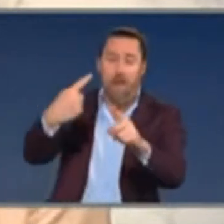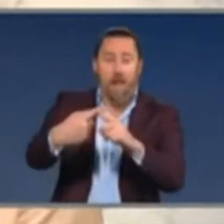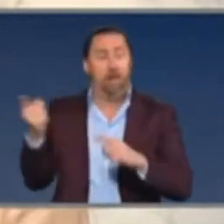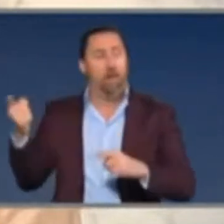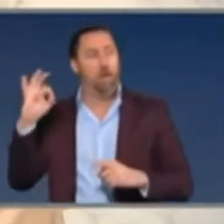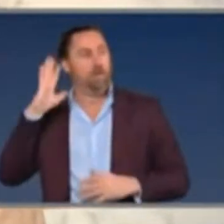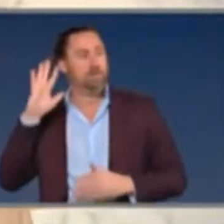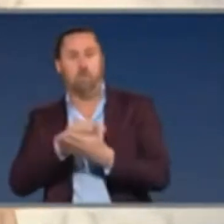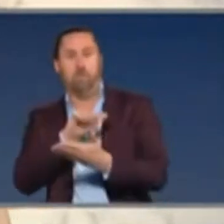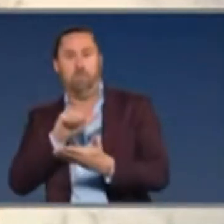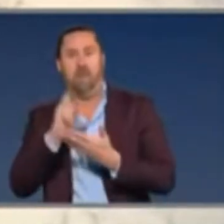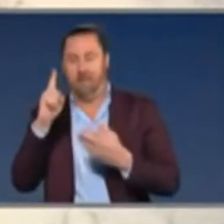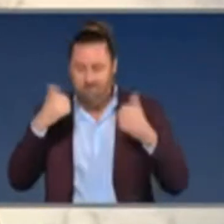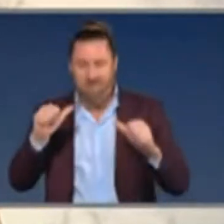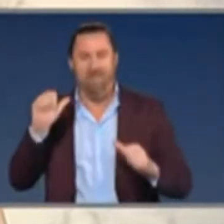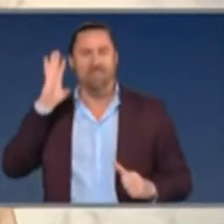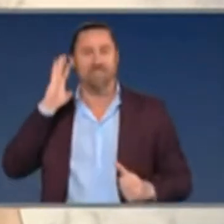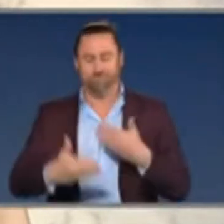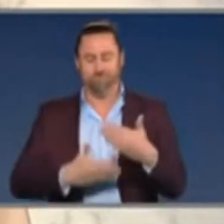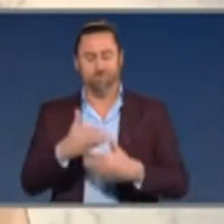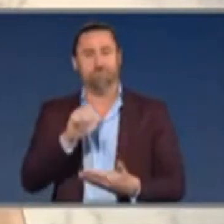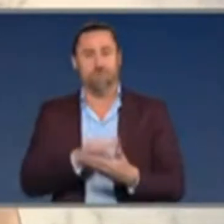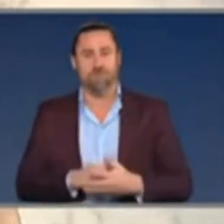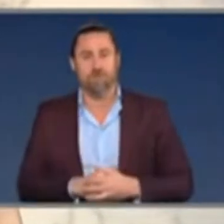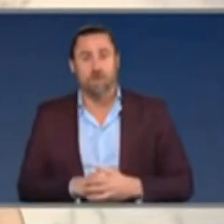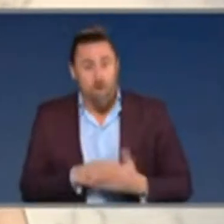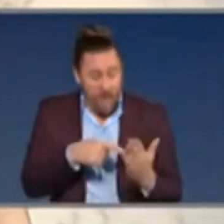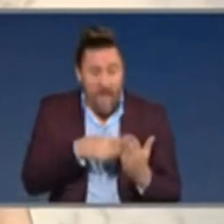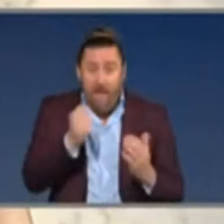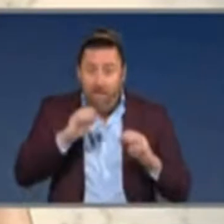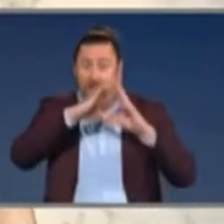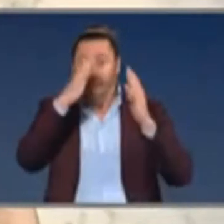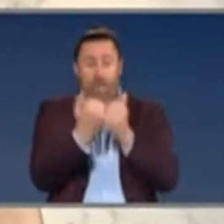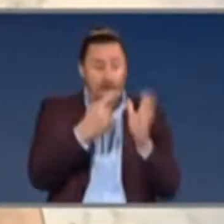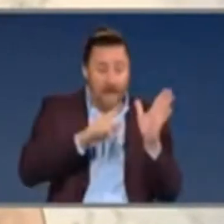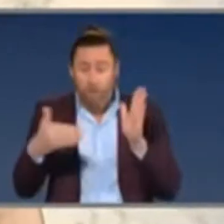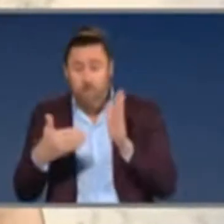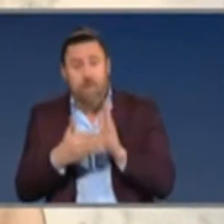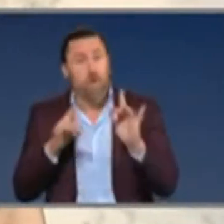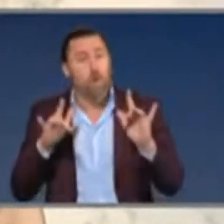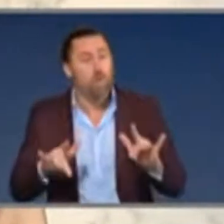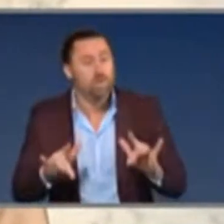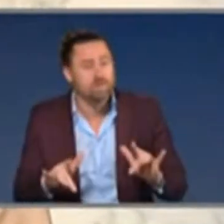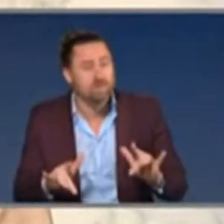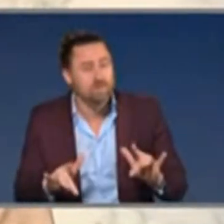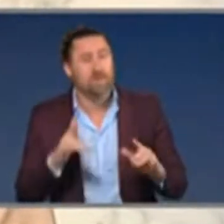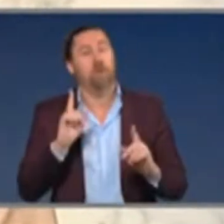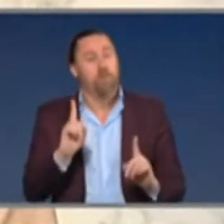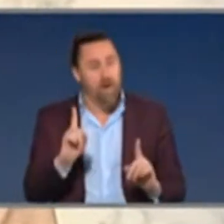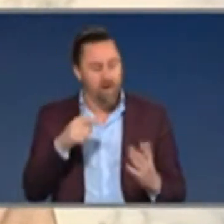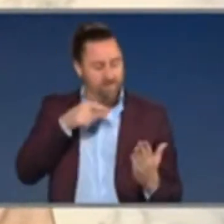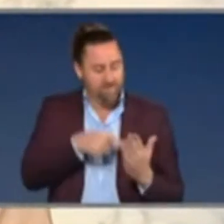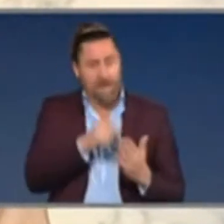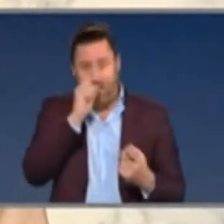difference. The national agreement may not include everything our people want or need to make lasting